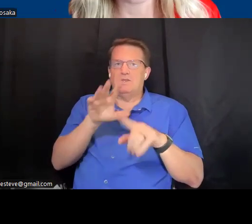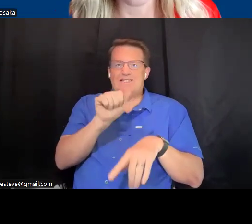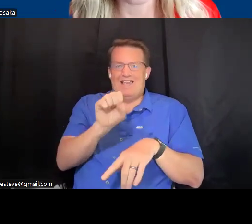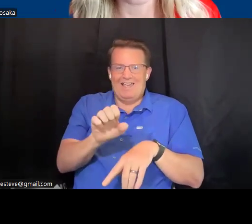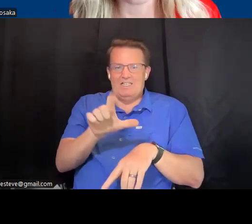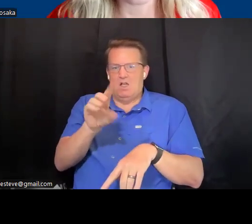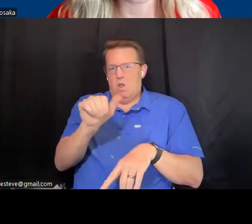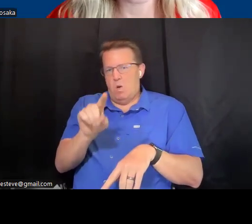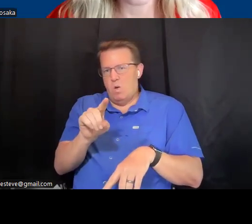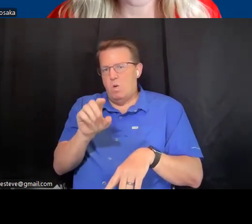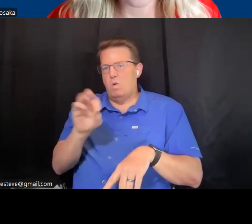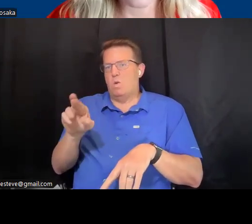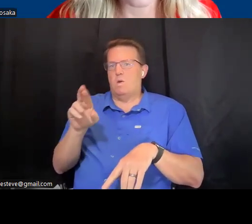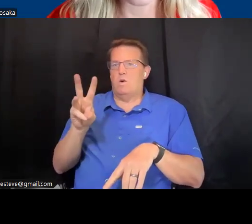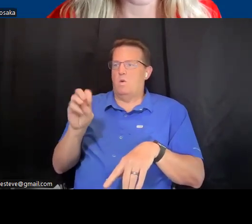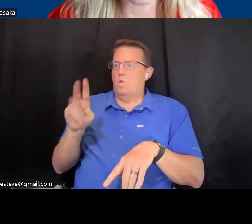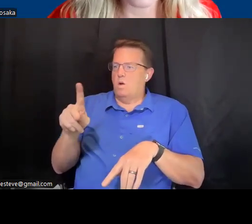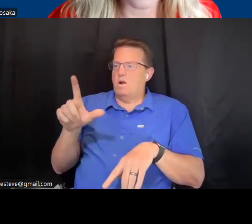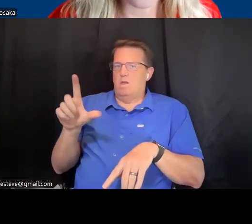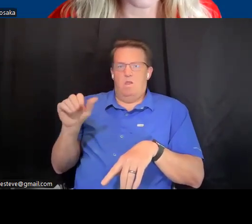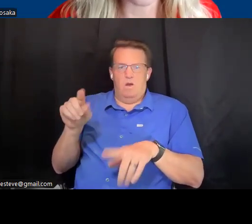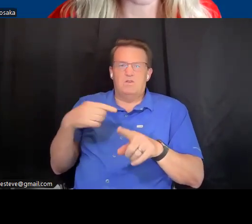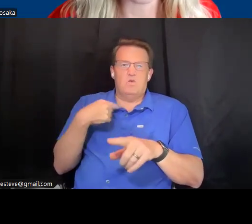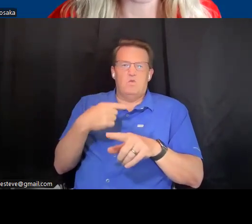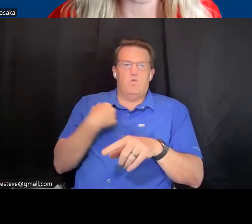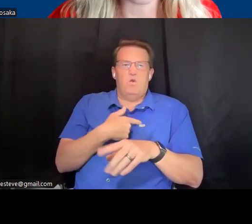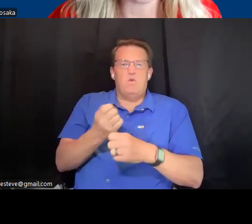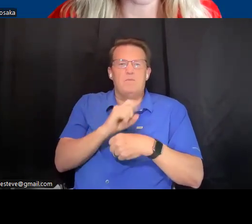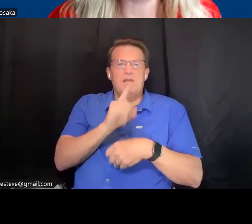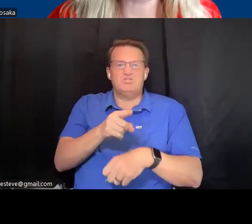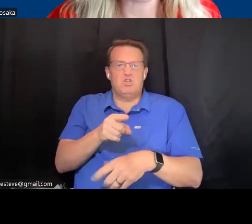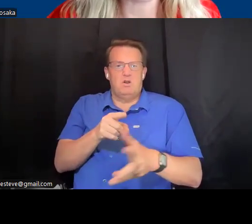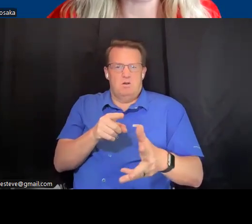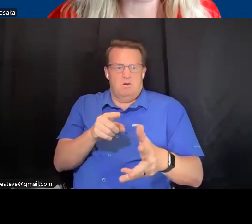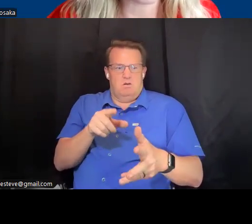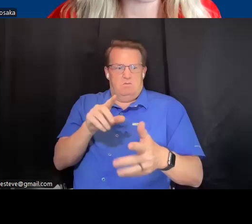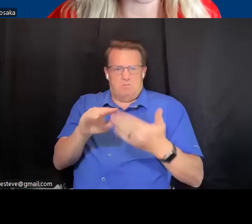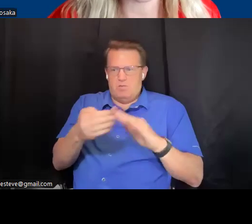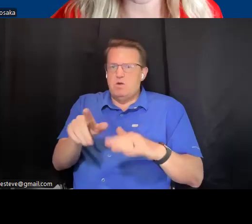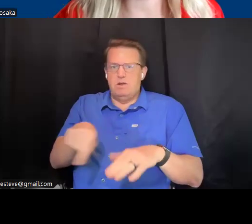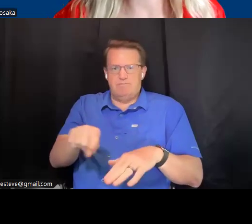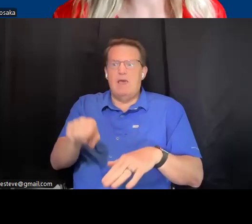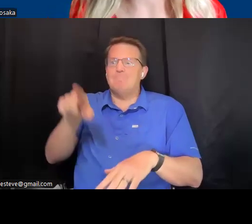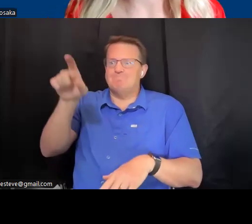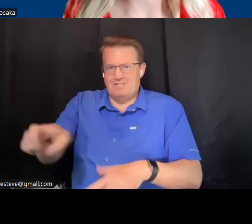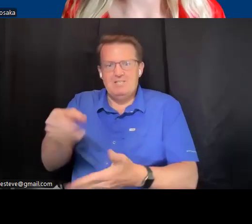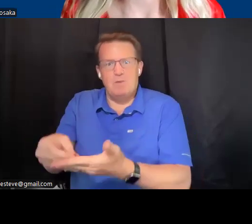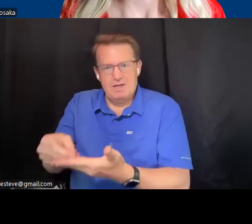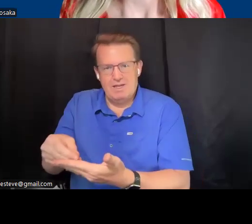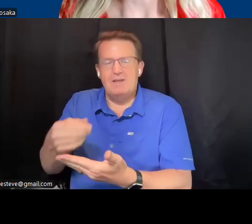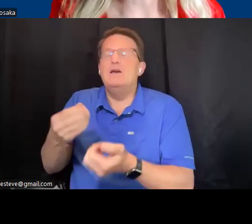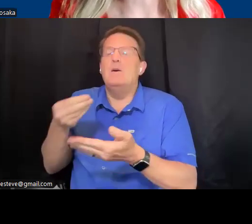these funds are getting into the communities and into the areas where the older adults need them most.